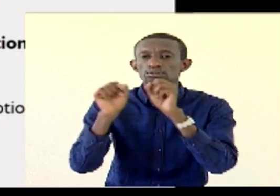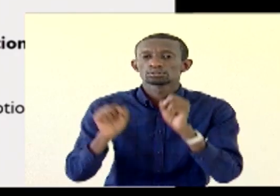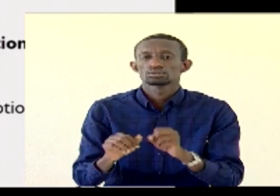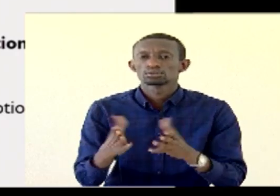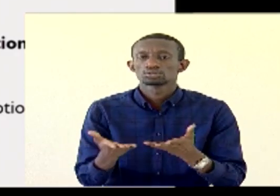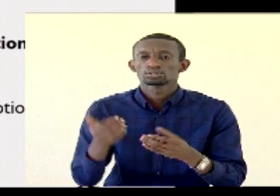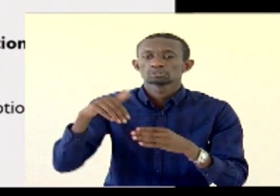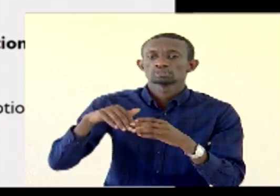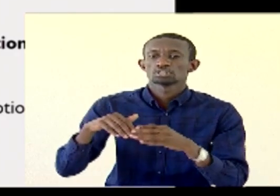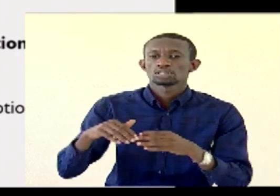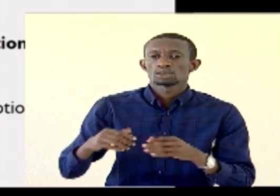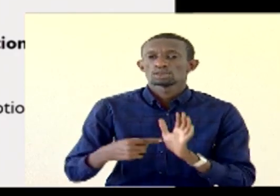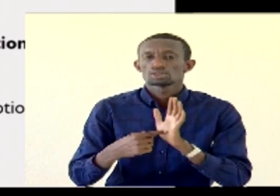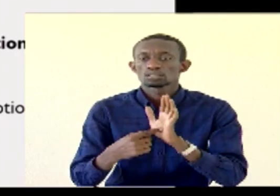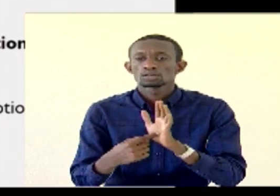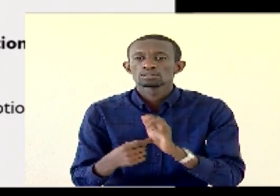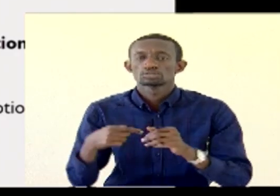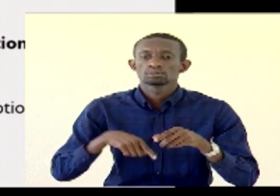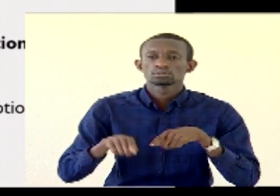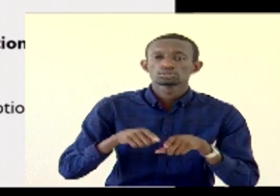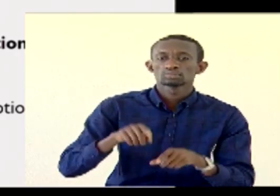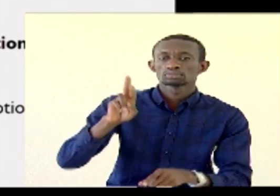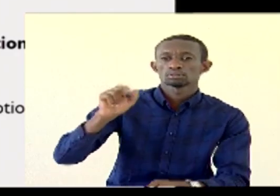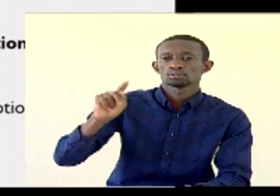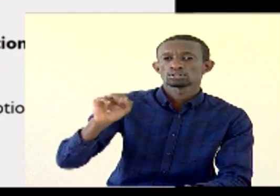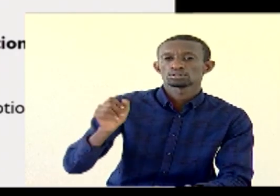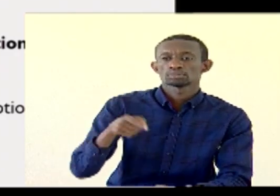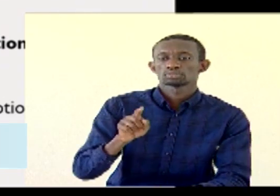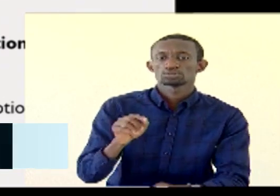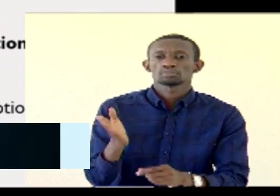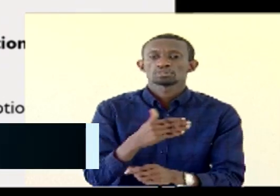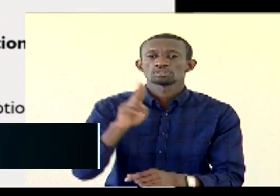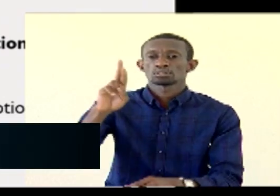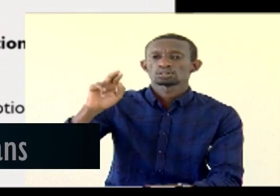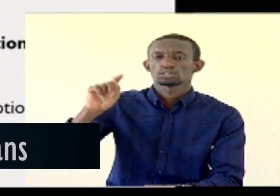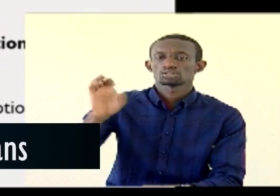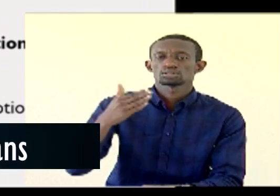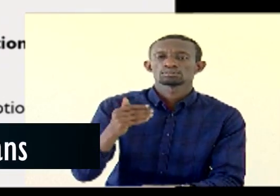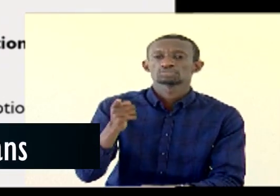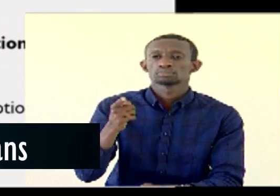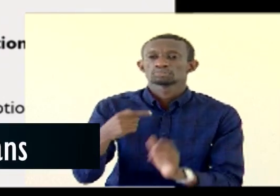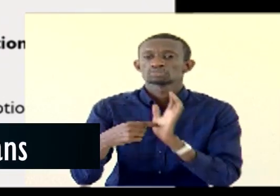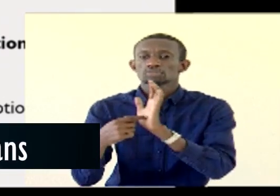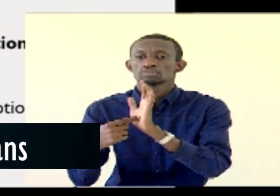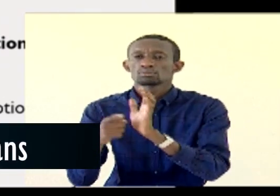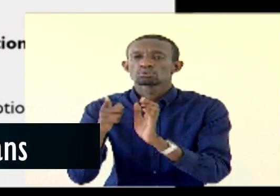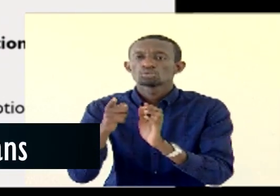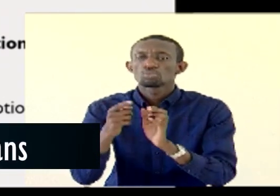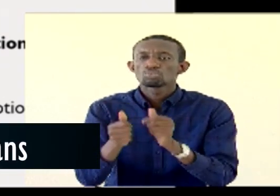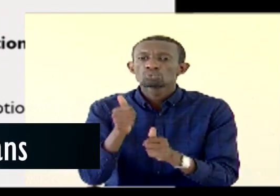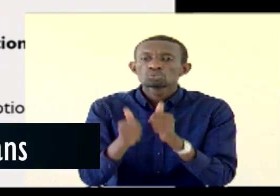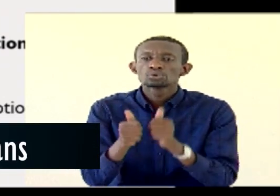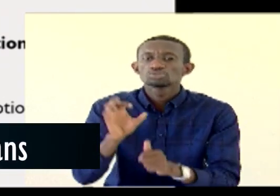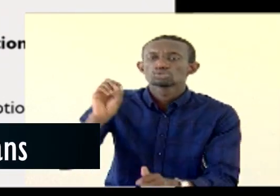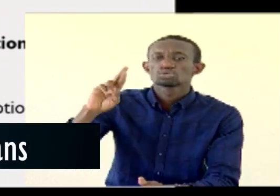as the left kidney. And we have an objective questions in which organ excess amino acids are broken down. We have